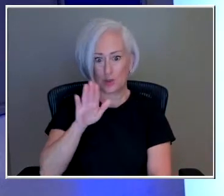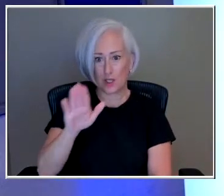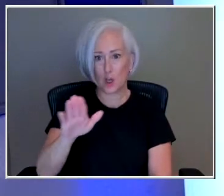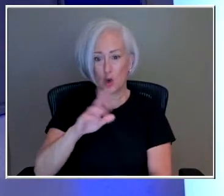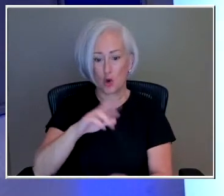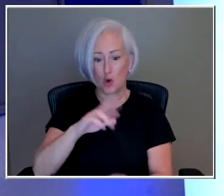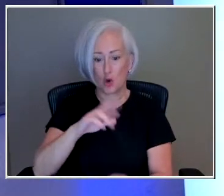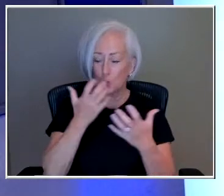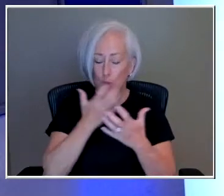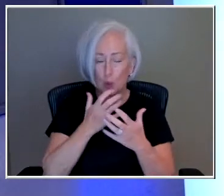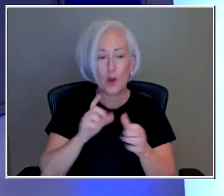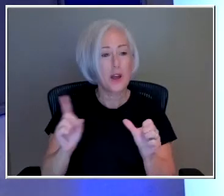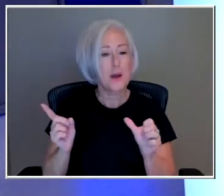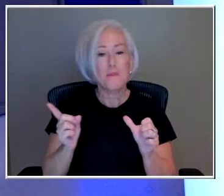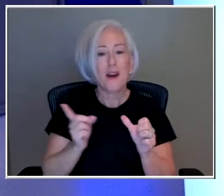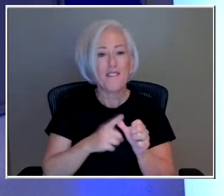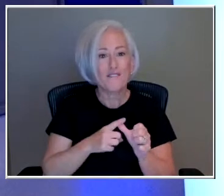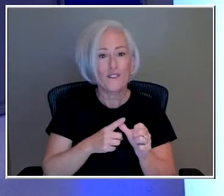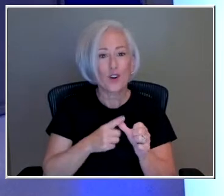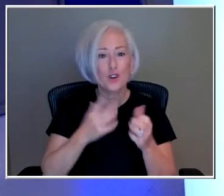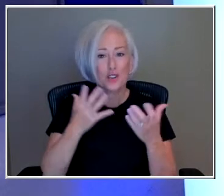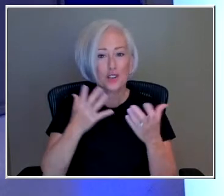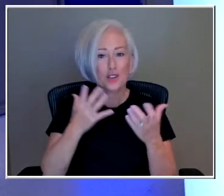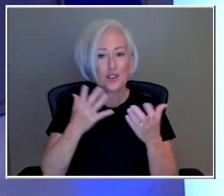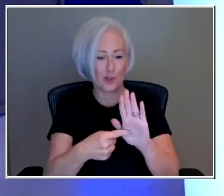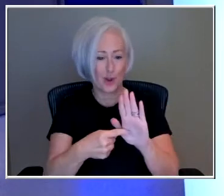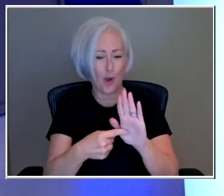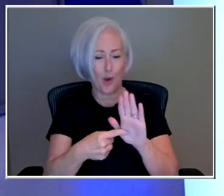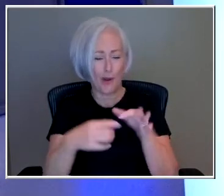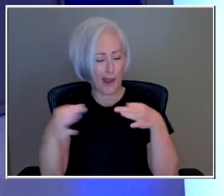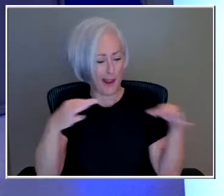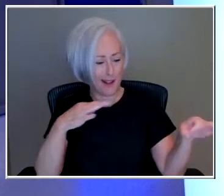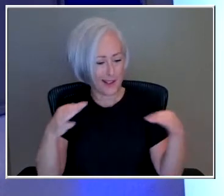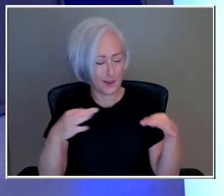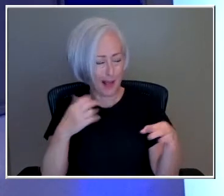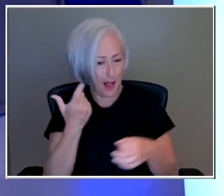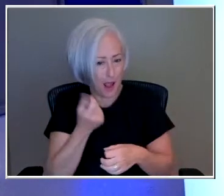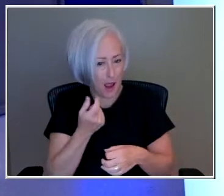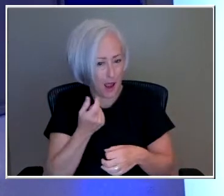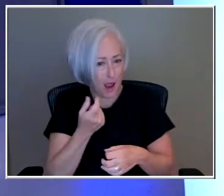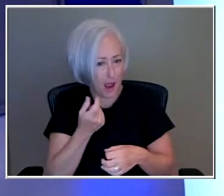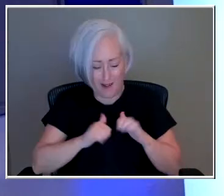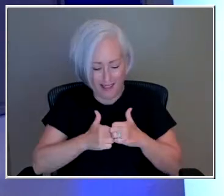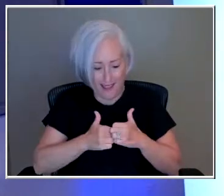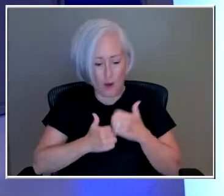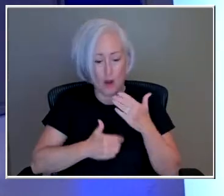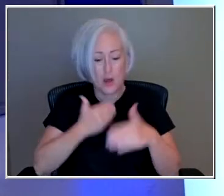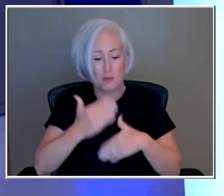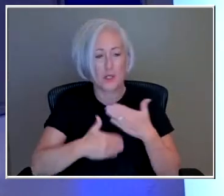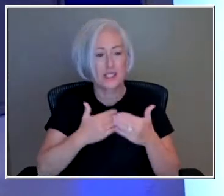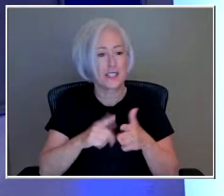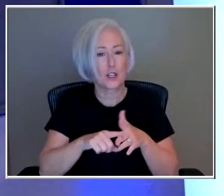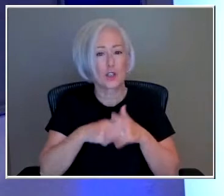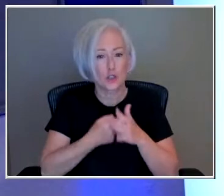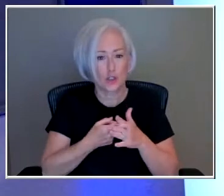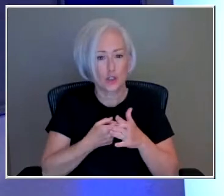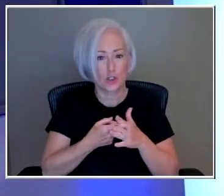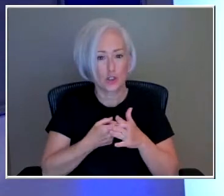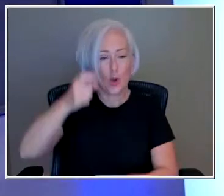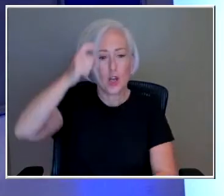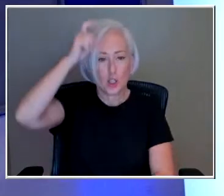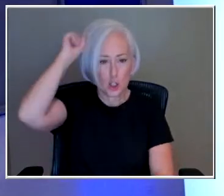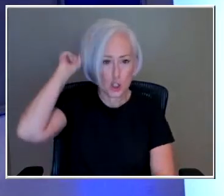Chang, let's jump in and do some show and tell about how this procedure all begins. You start with a shave, makes sense because you're going